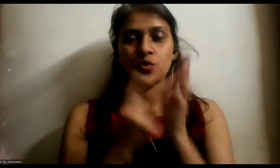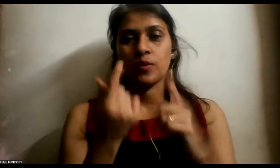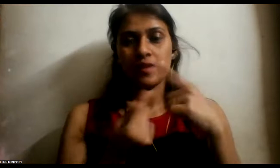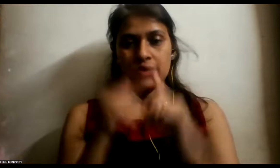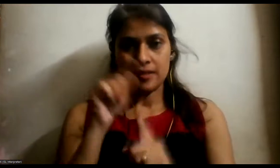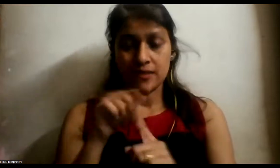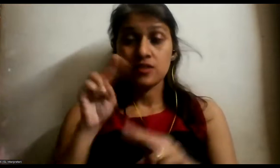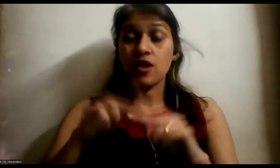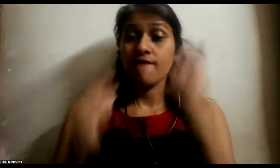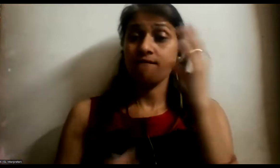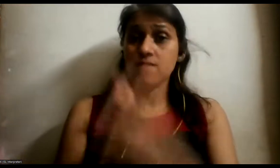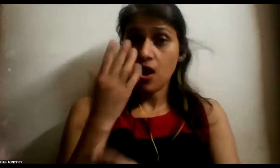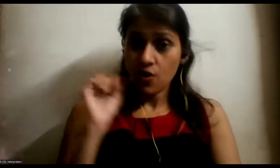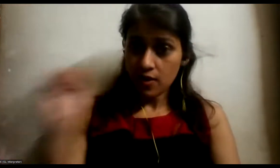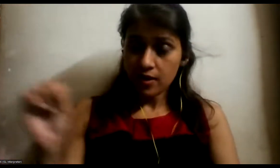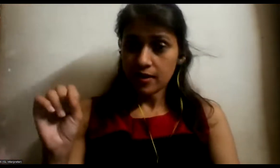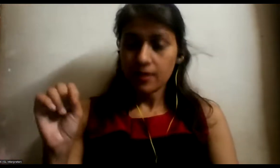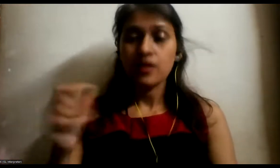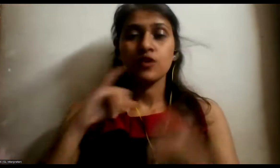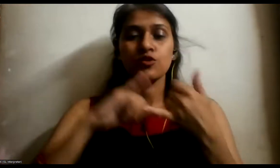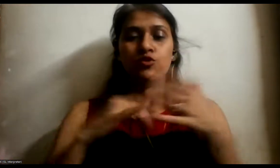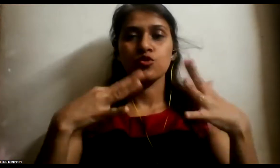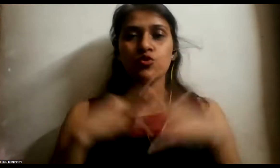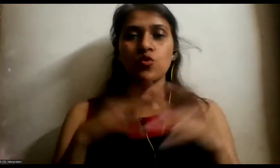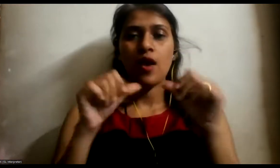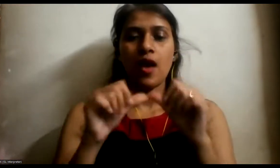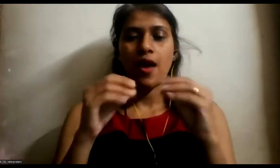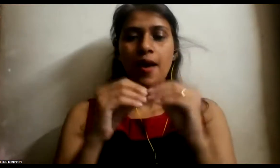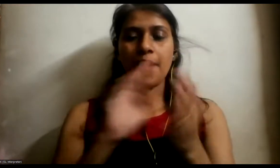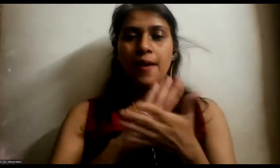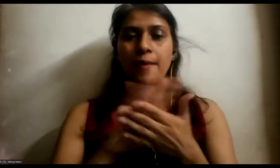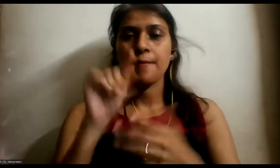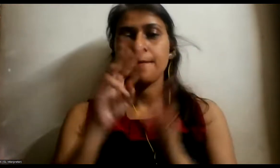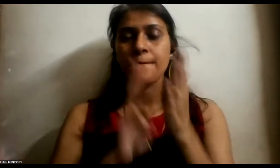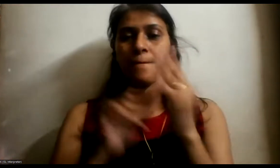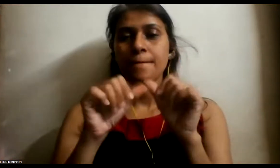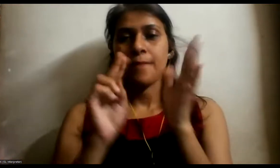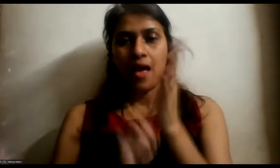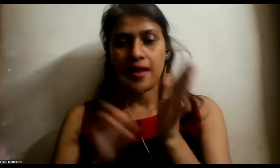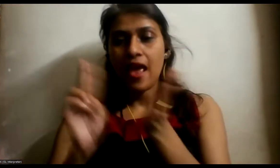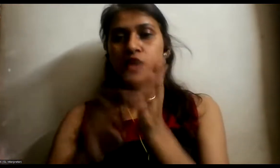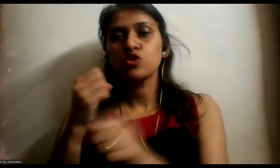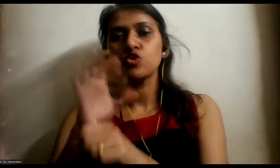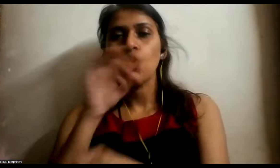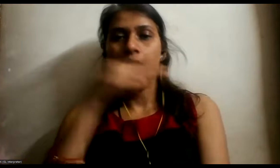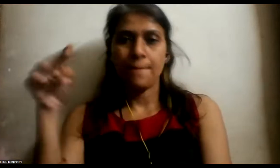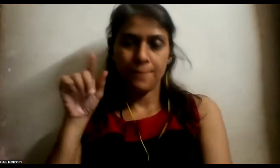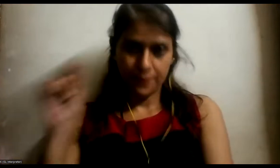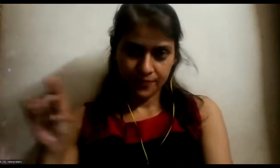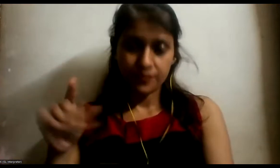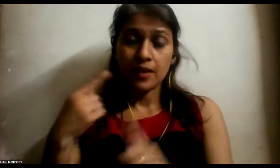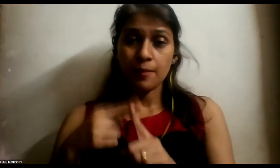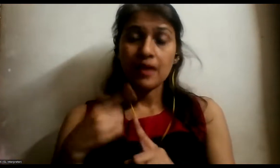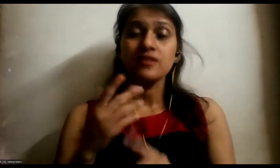and chief executive of Swabhiman, Disability Information and Resource Center, and also the chief coordinator of